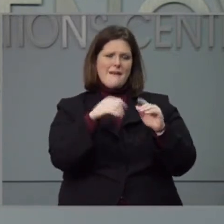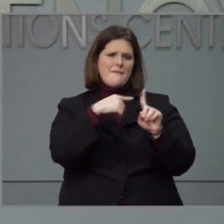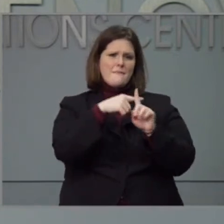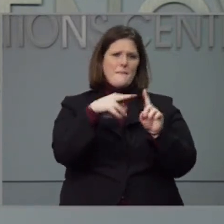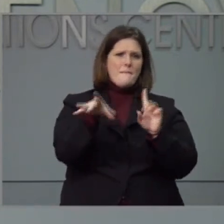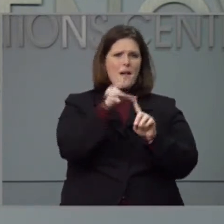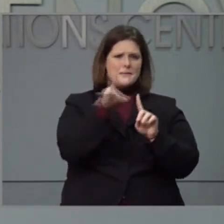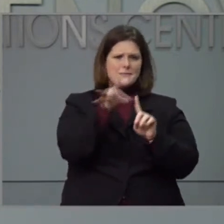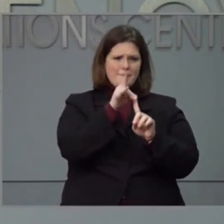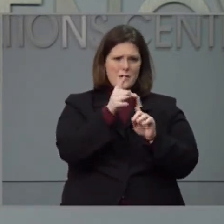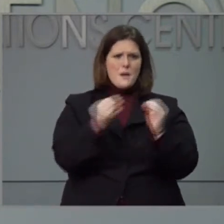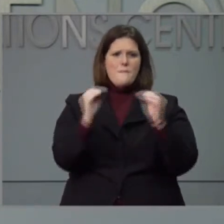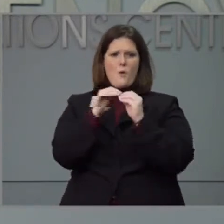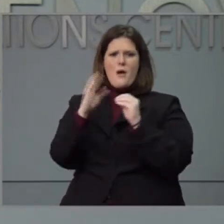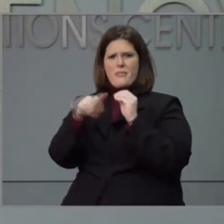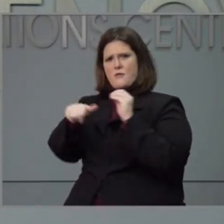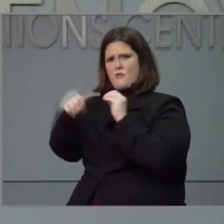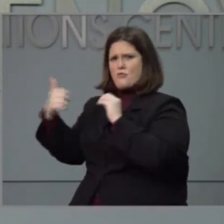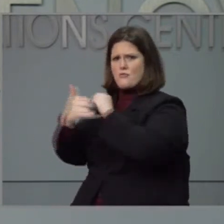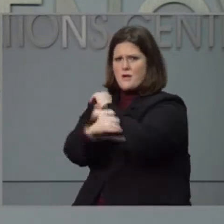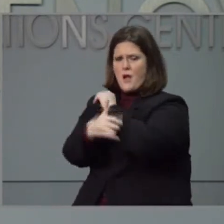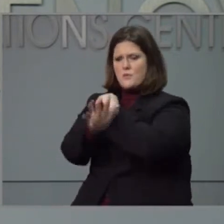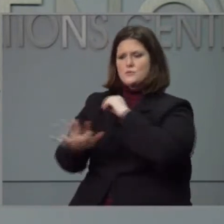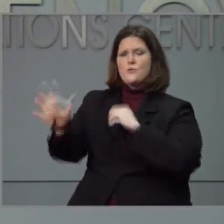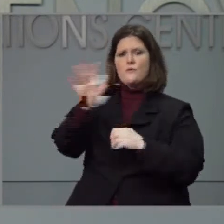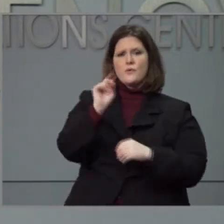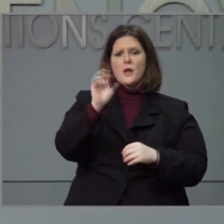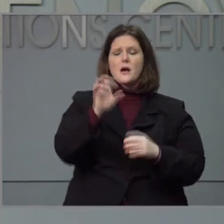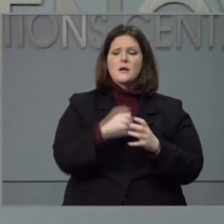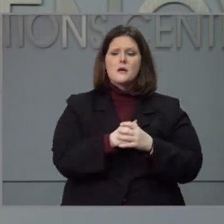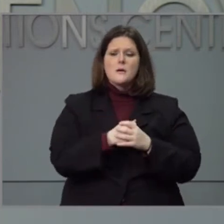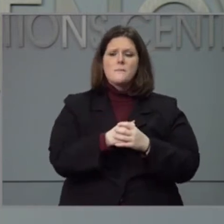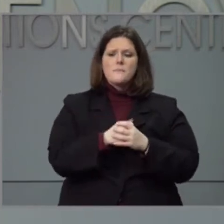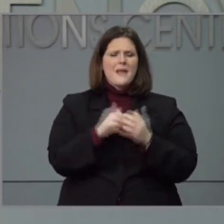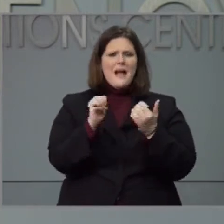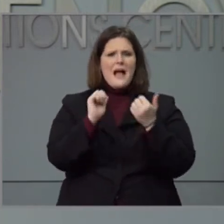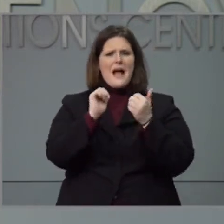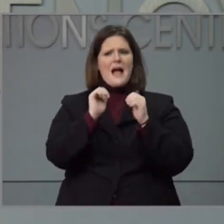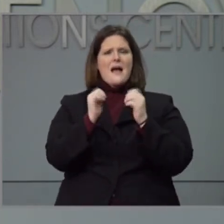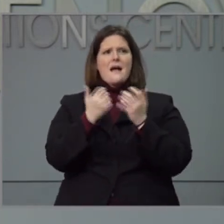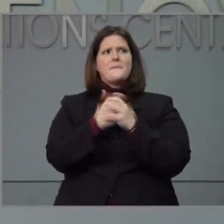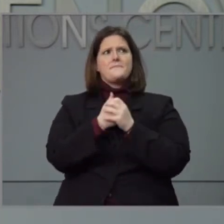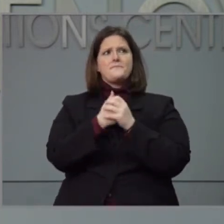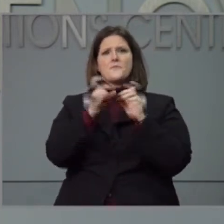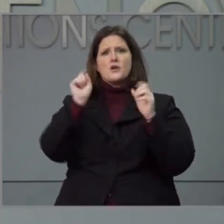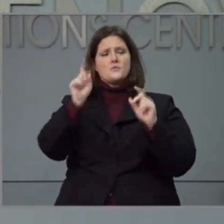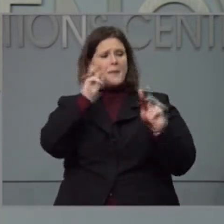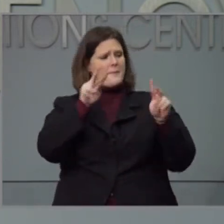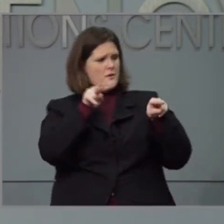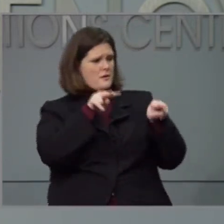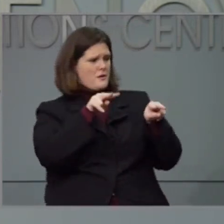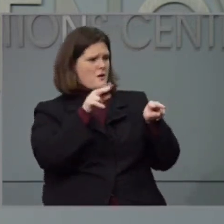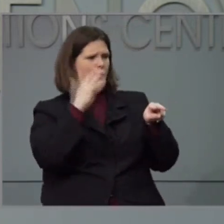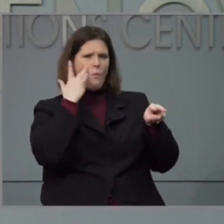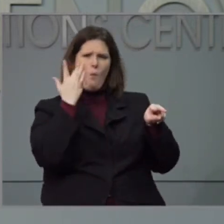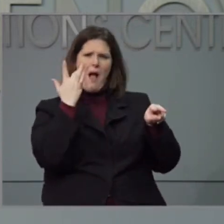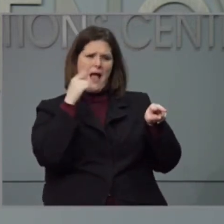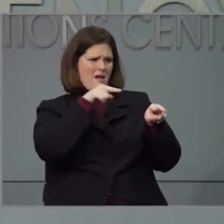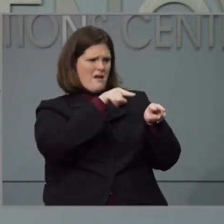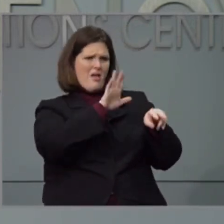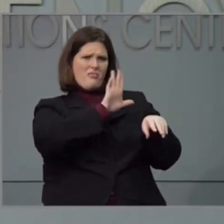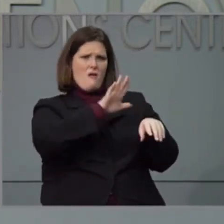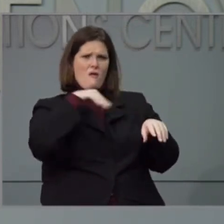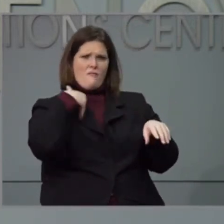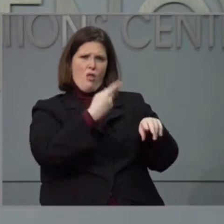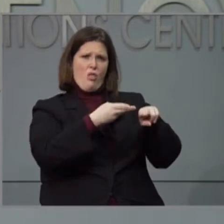of the state. How should everyone else look at that? And should everyone else be punished when we look at the statewide